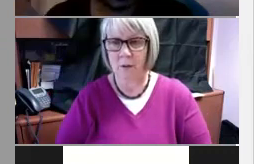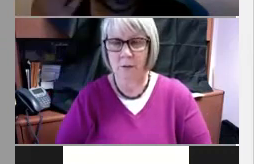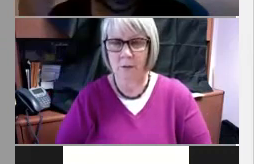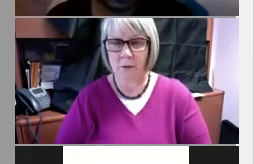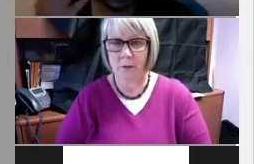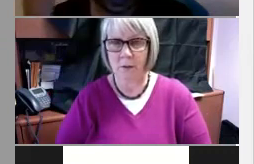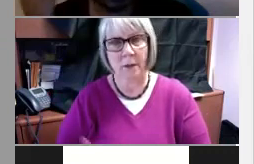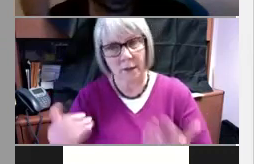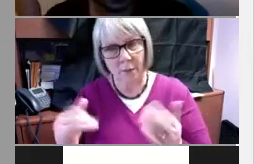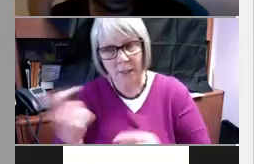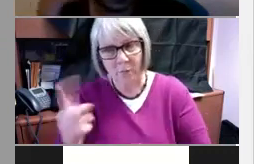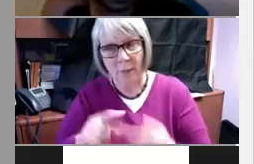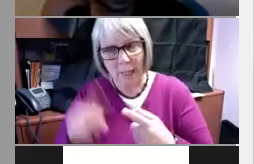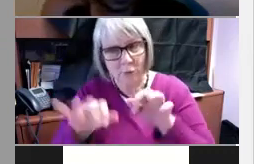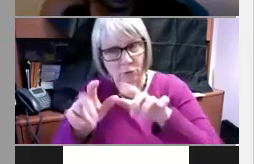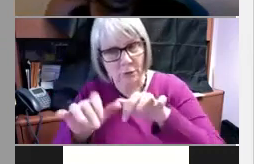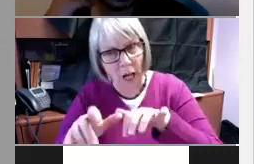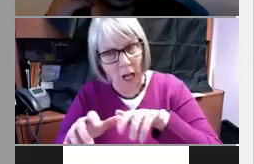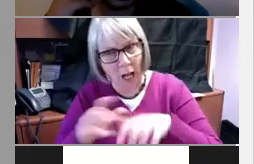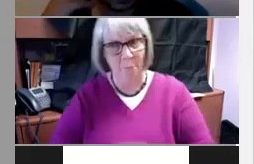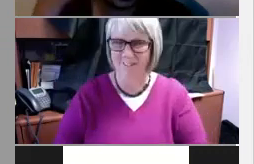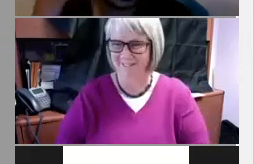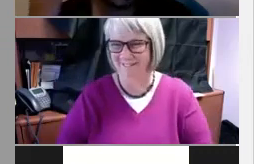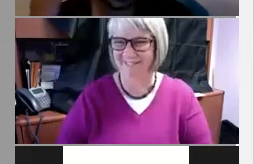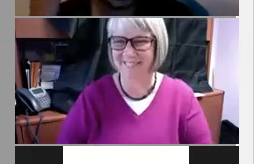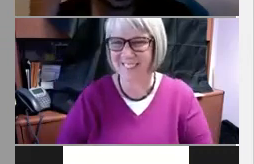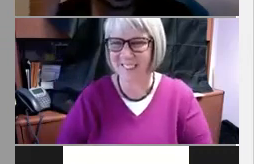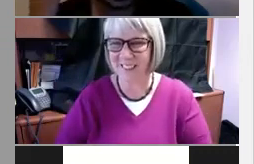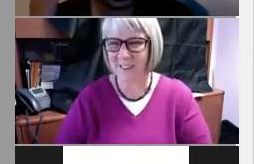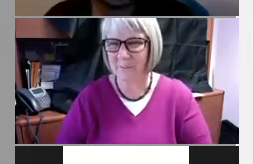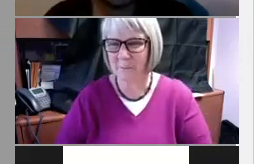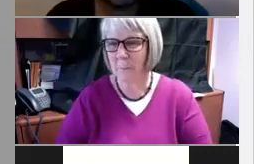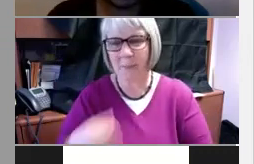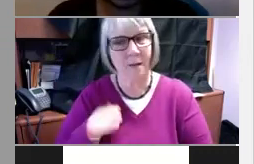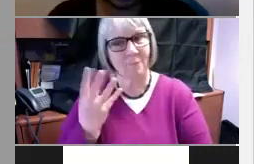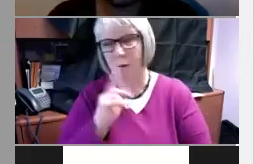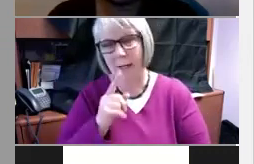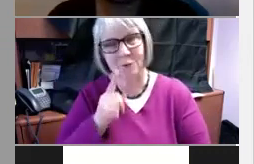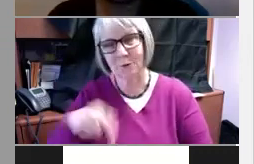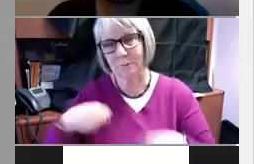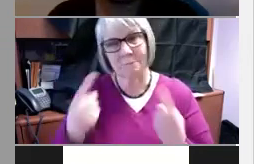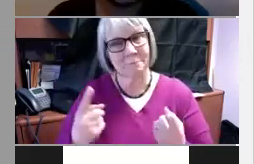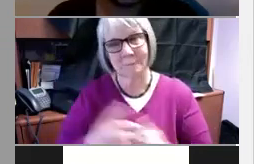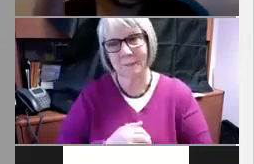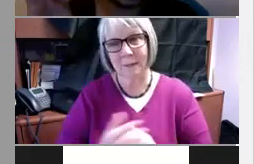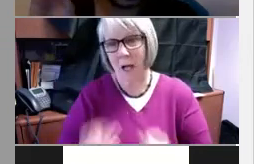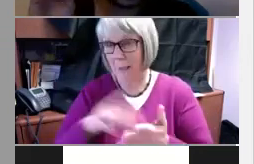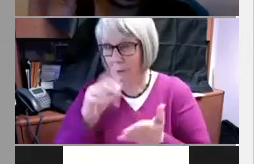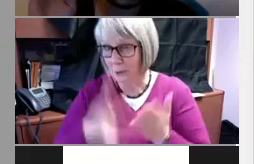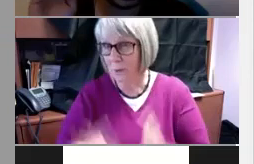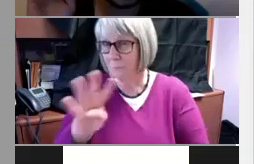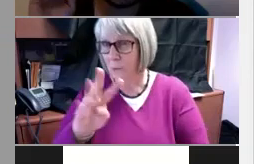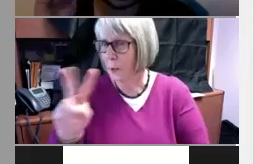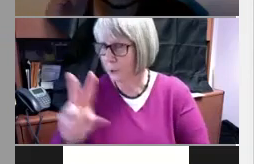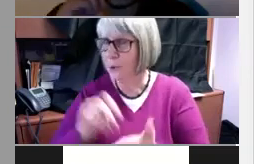Come on, everyone. I need you to type the answers for this thing. I just have 4 answers. There are how many students? 42 students.